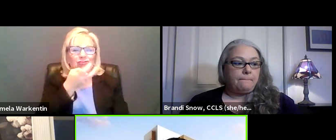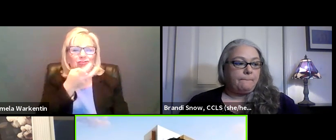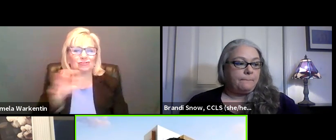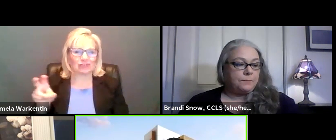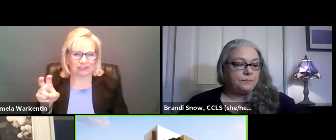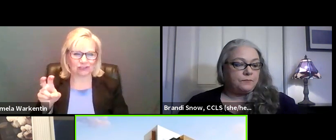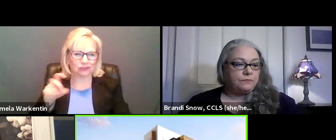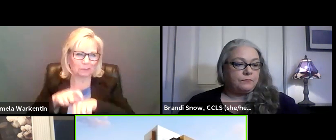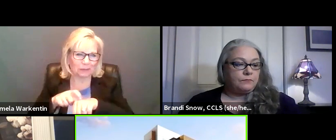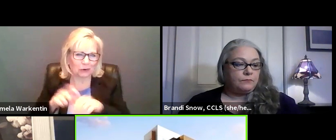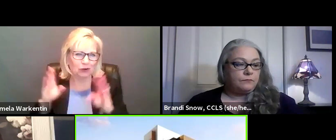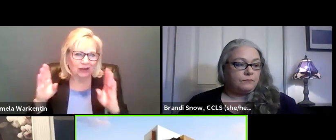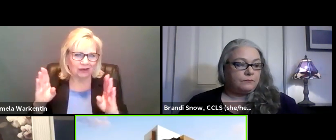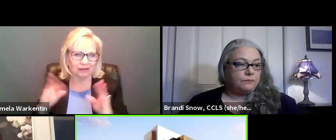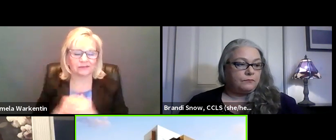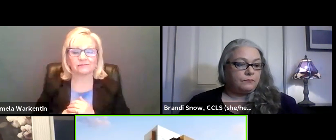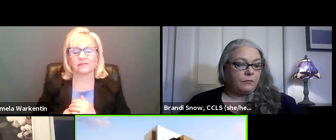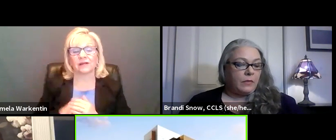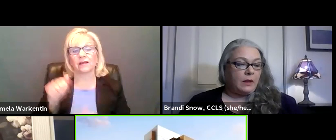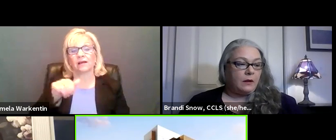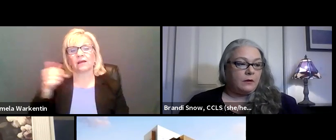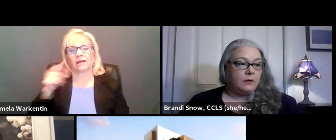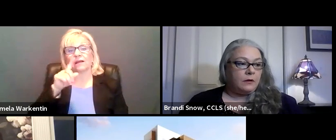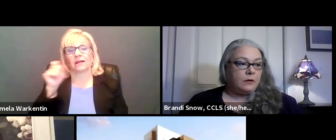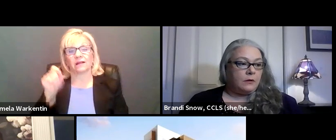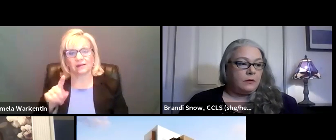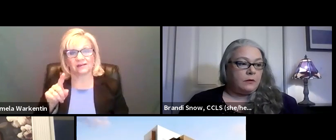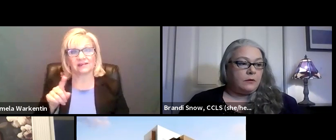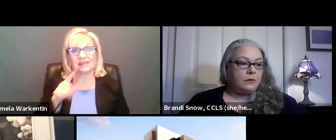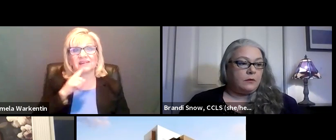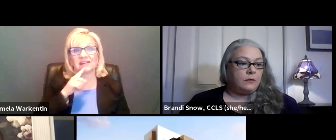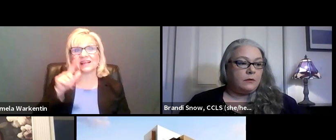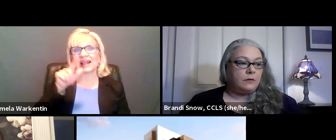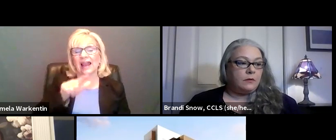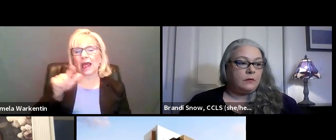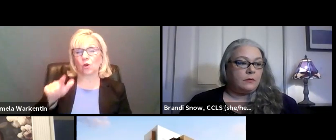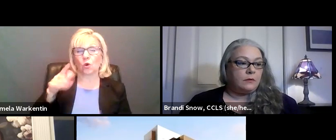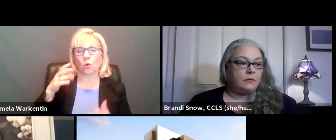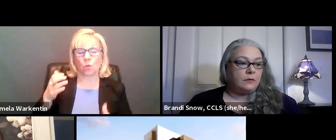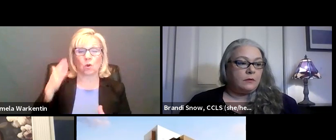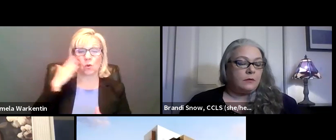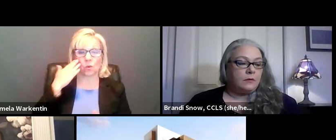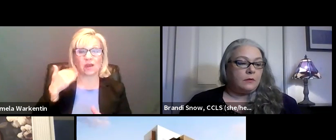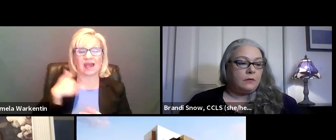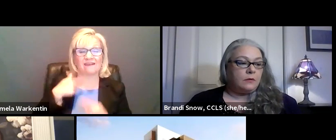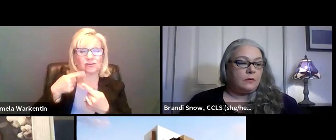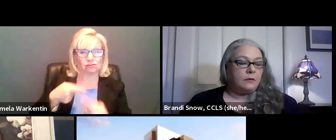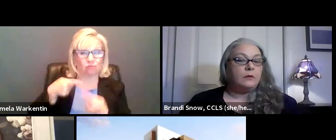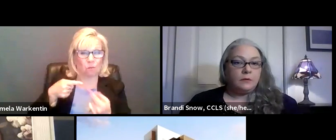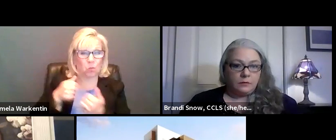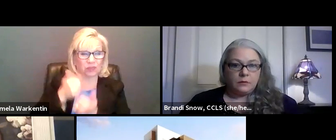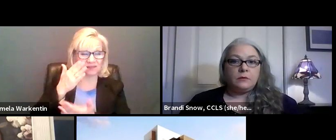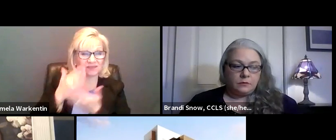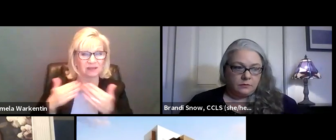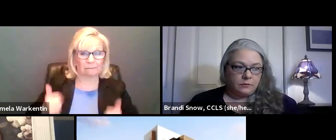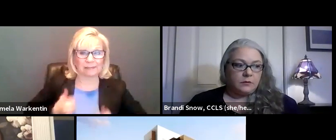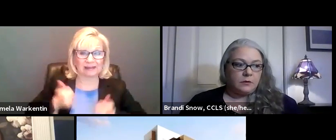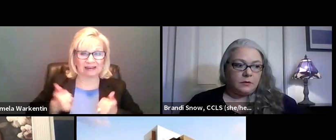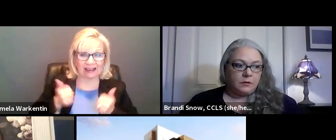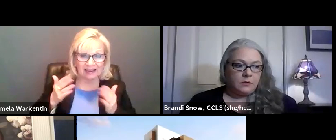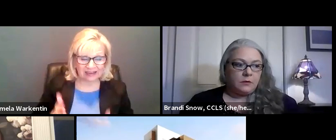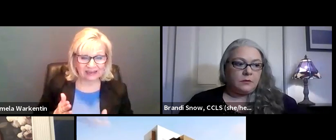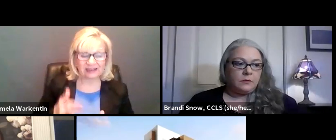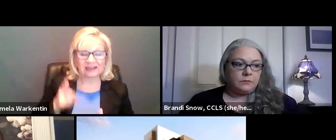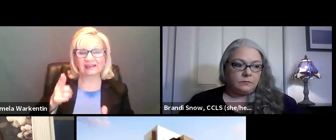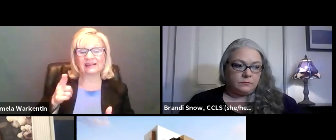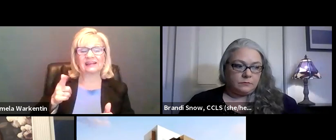Thank you. And the next question is, so this is from a landlord. They wanted to know, they have a troublesome tenant. The tenant has been